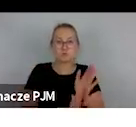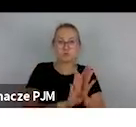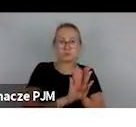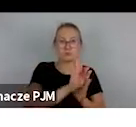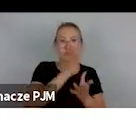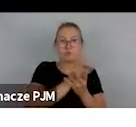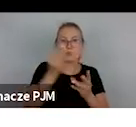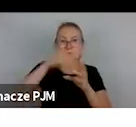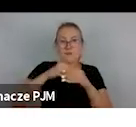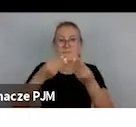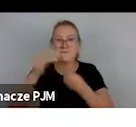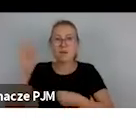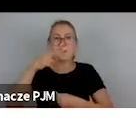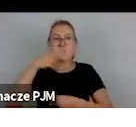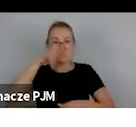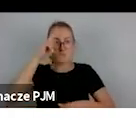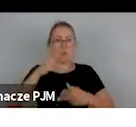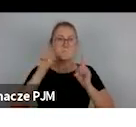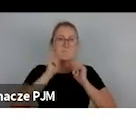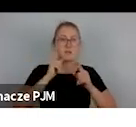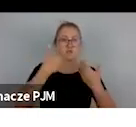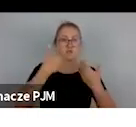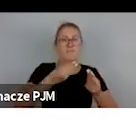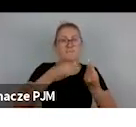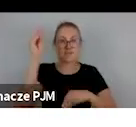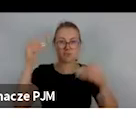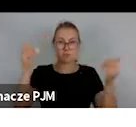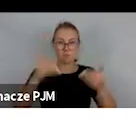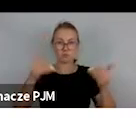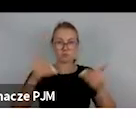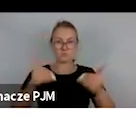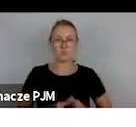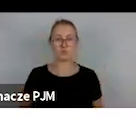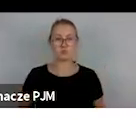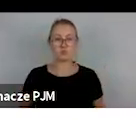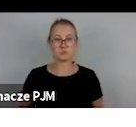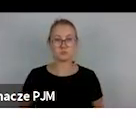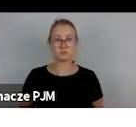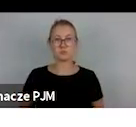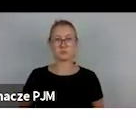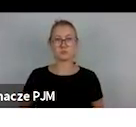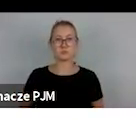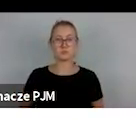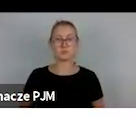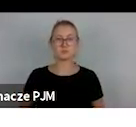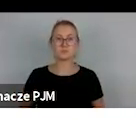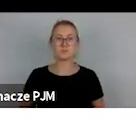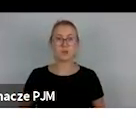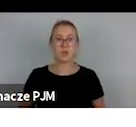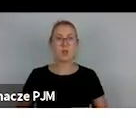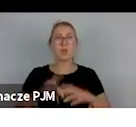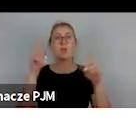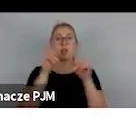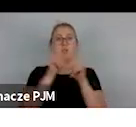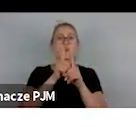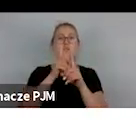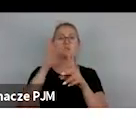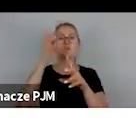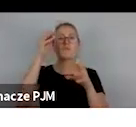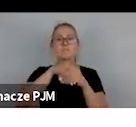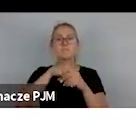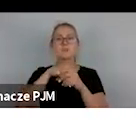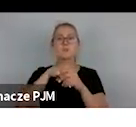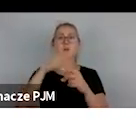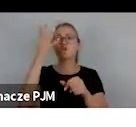about 40, 50 countries around the world as well, have pushed for what we call the Men Care Pledge, which includes